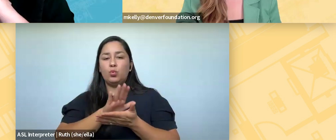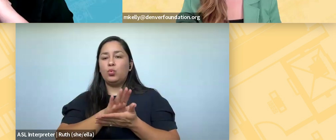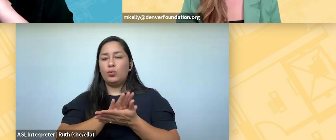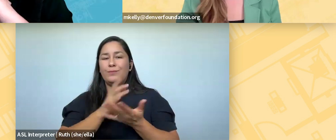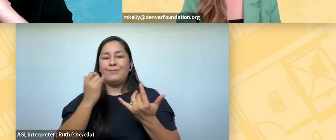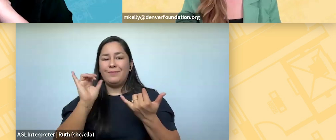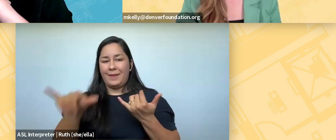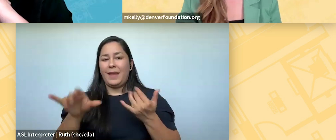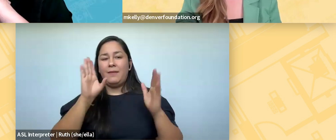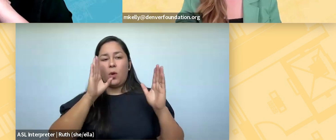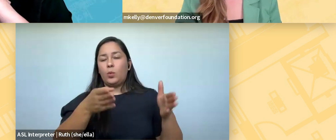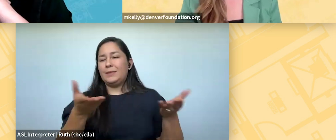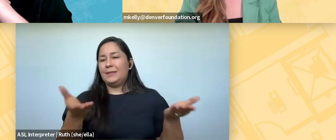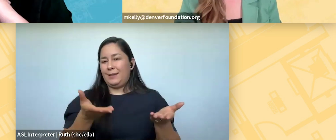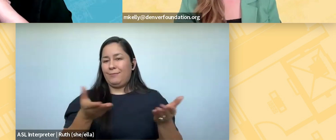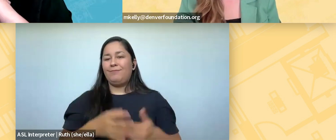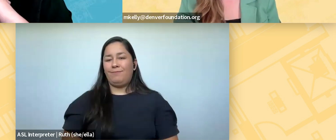our education priority area.